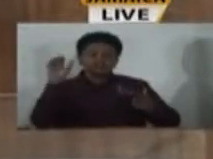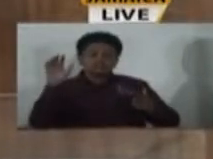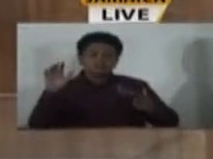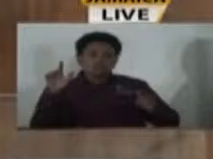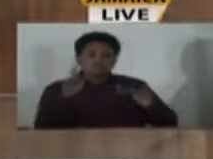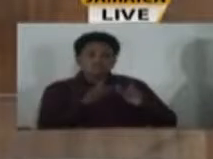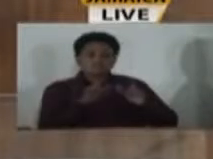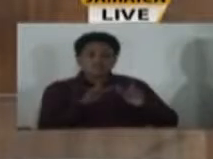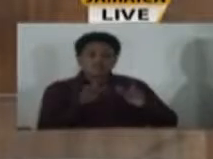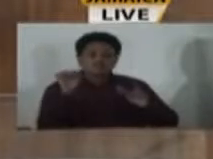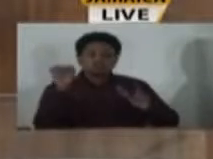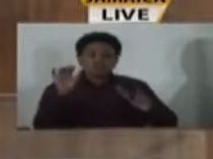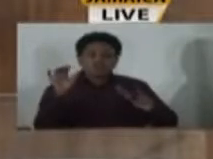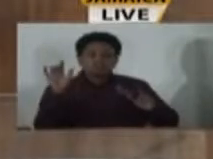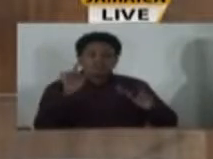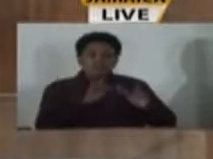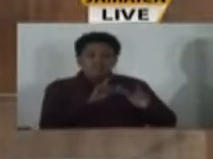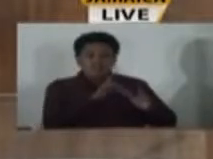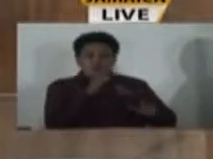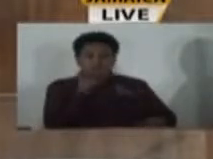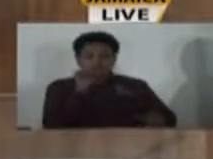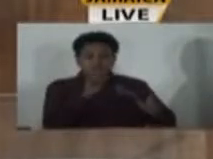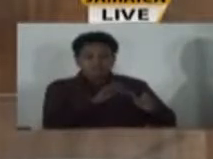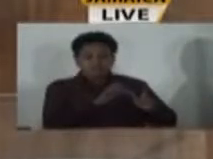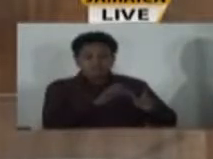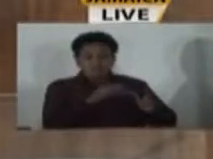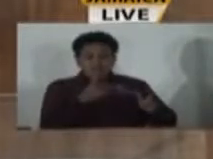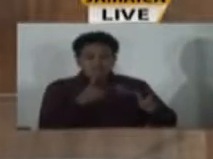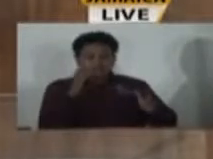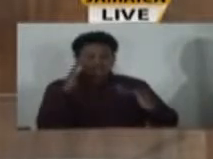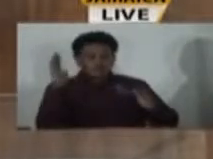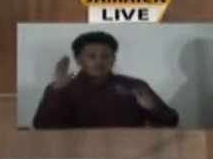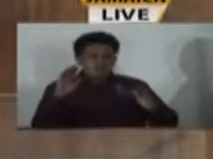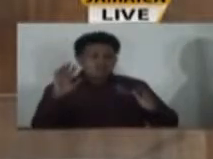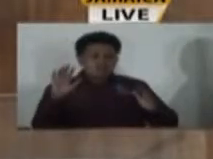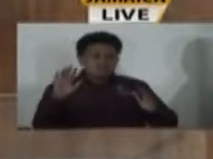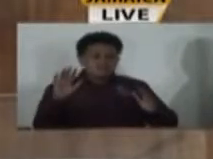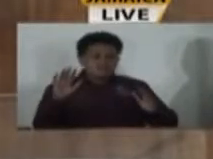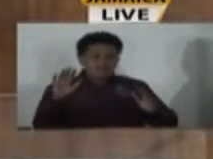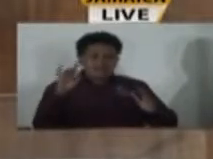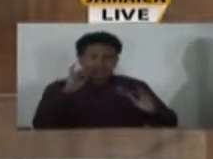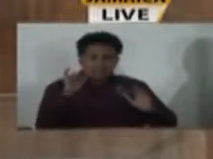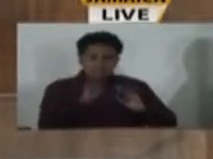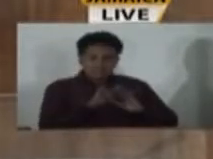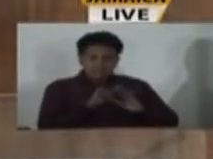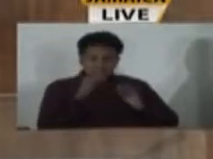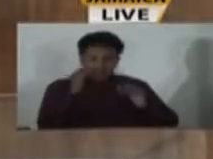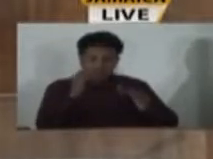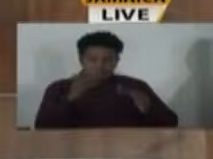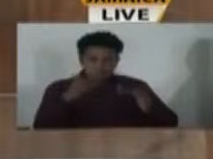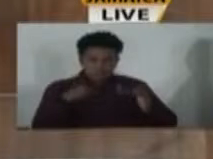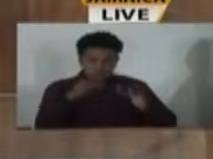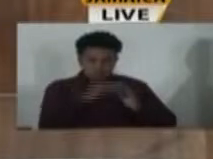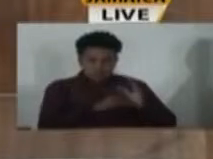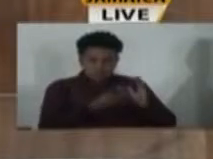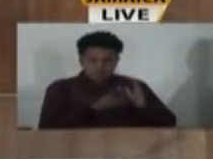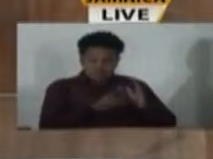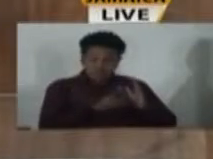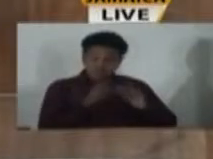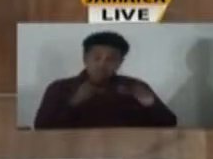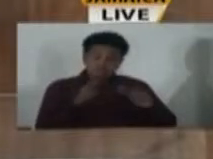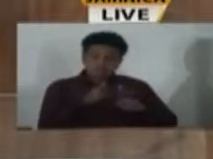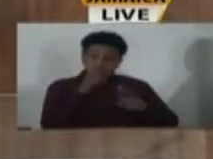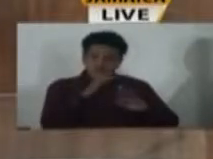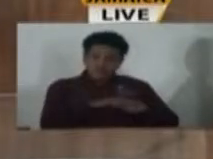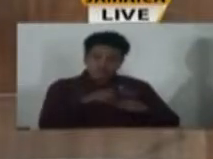a motorist who has a driver's license and has all of their identity information on that. You know, a person who's on